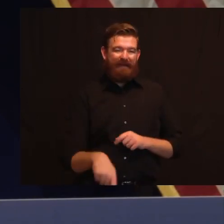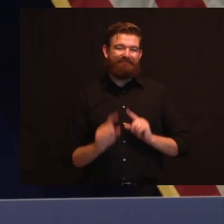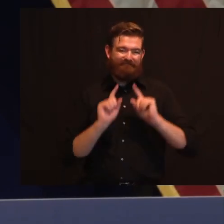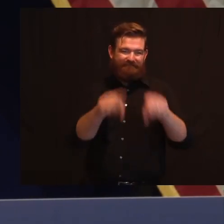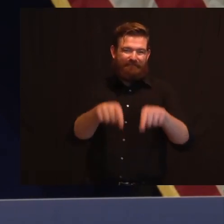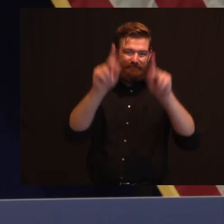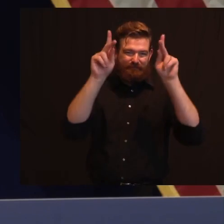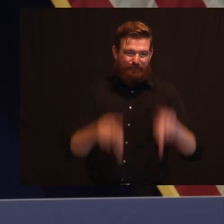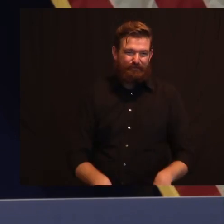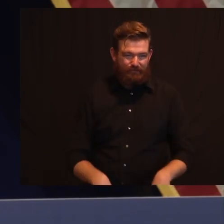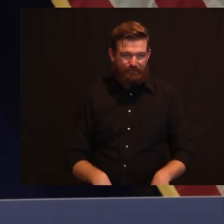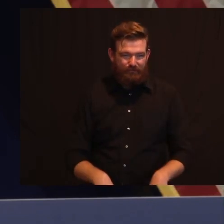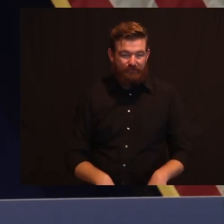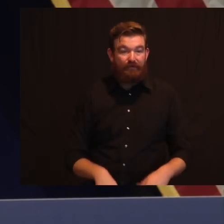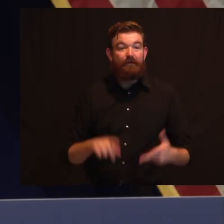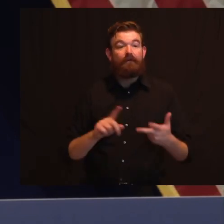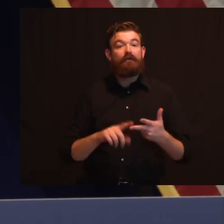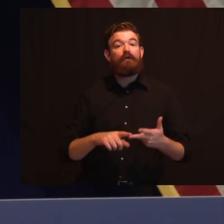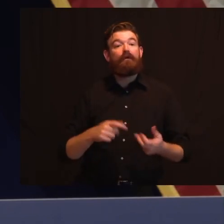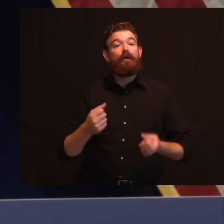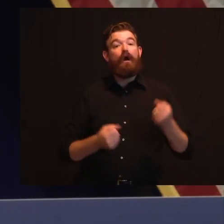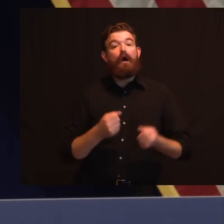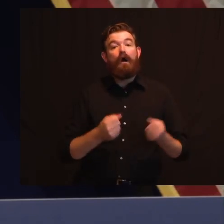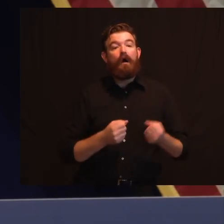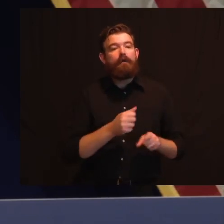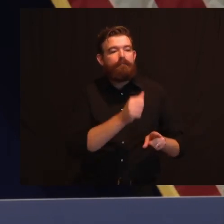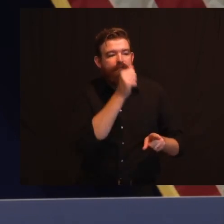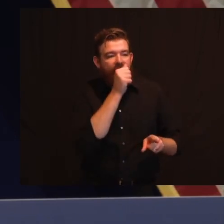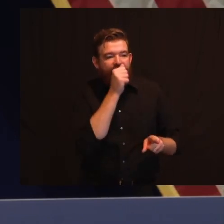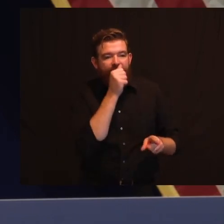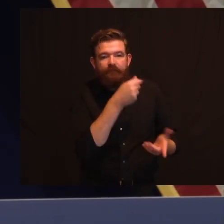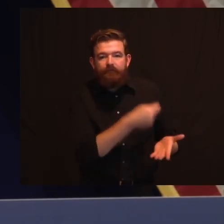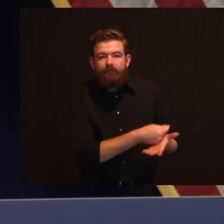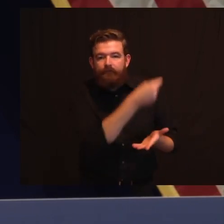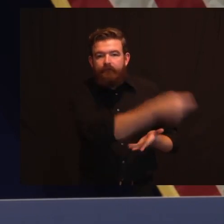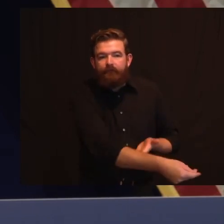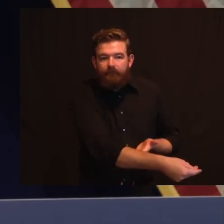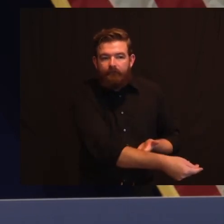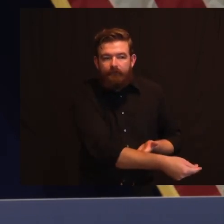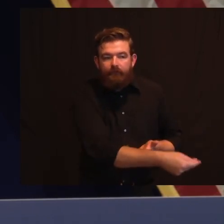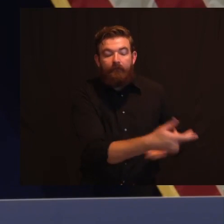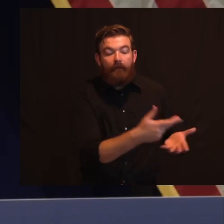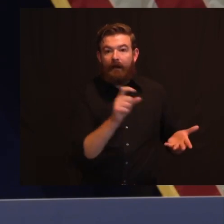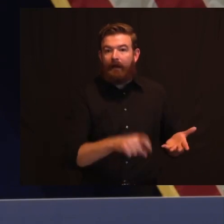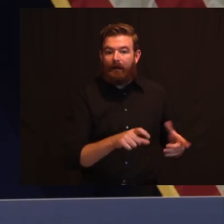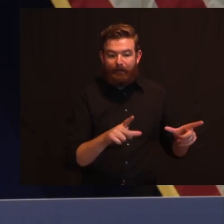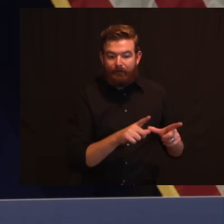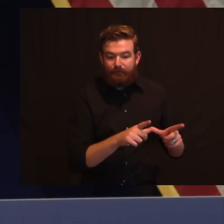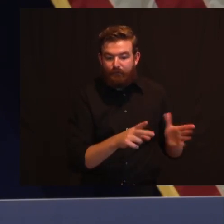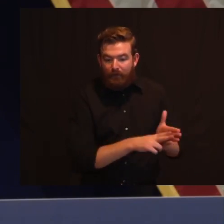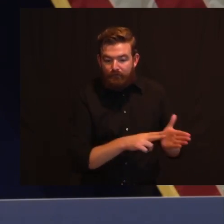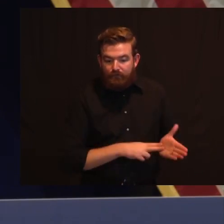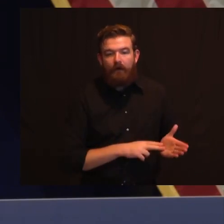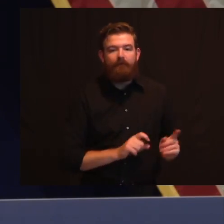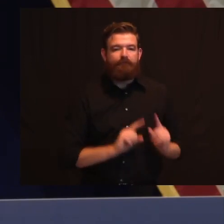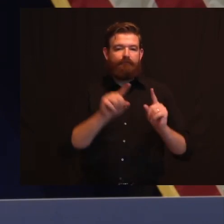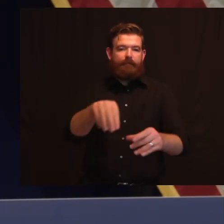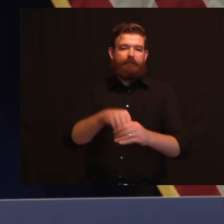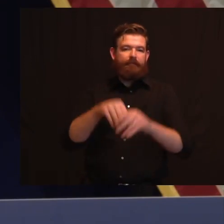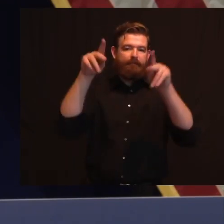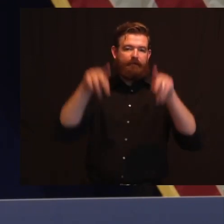you go to your vehicle centers, the private sales of used cars are driving the vast majority of people online. There's been national press